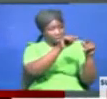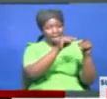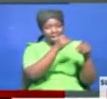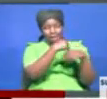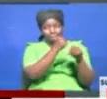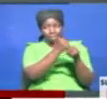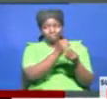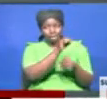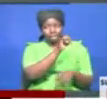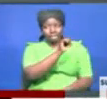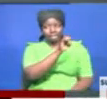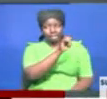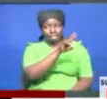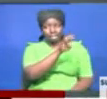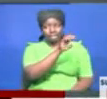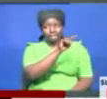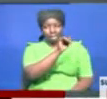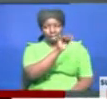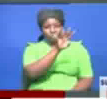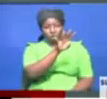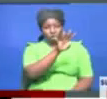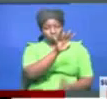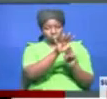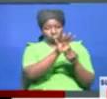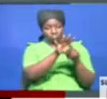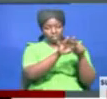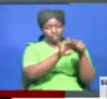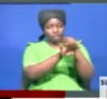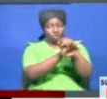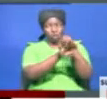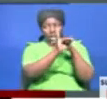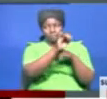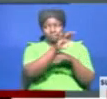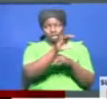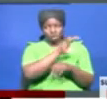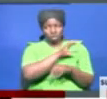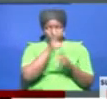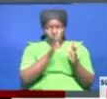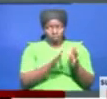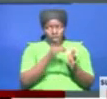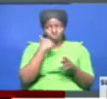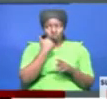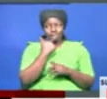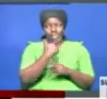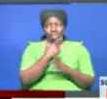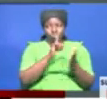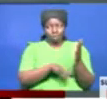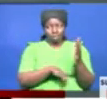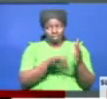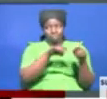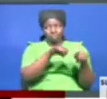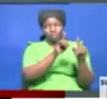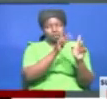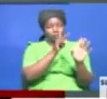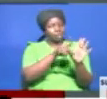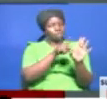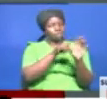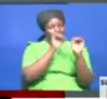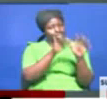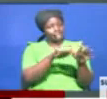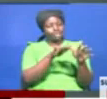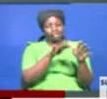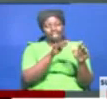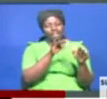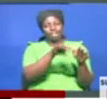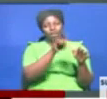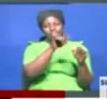Serena 4, as we refer to them, the 4 IEBC commissioners who said that actually they do not take part. They found that opaque.